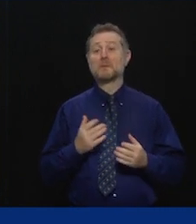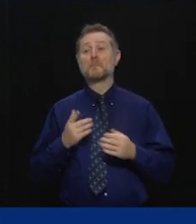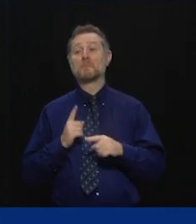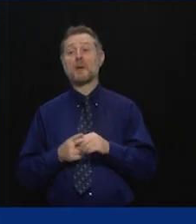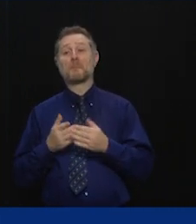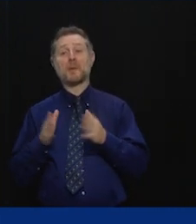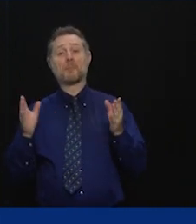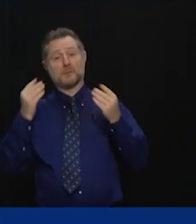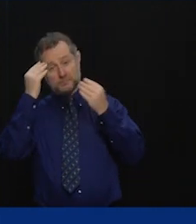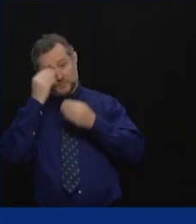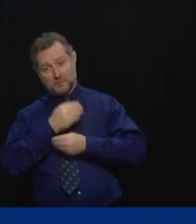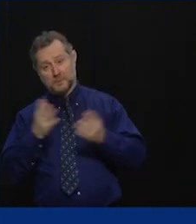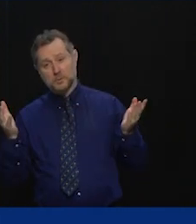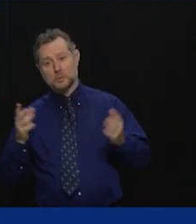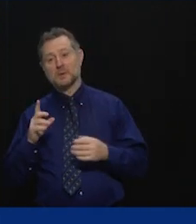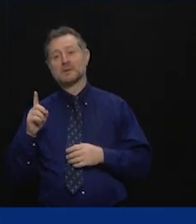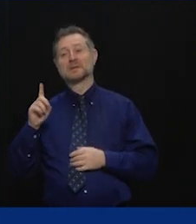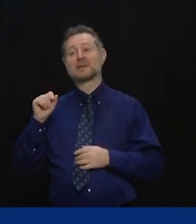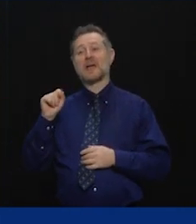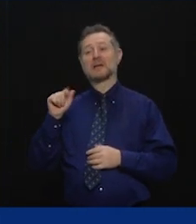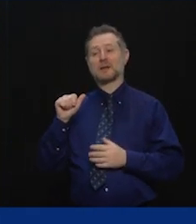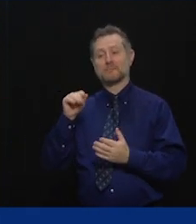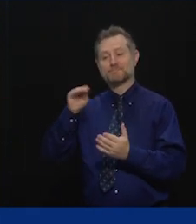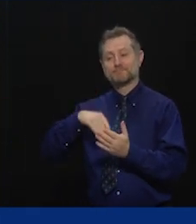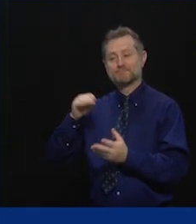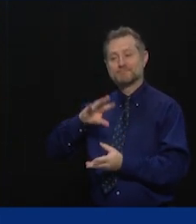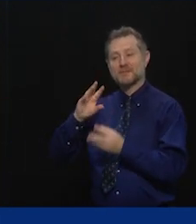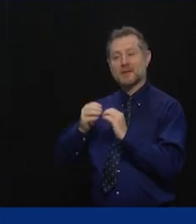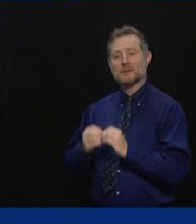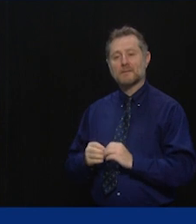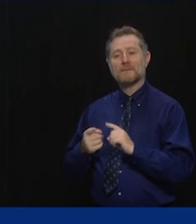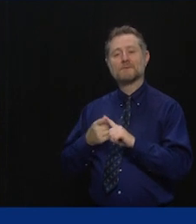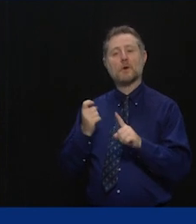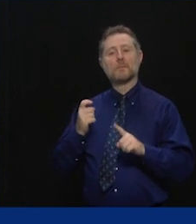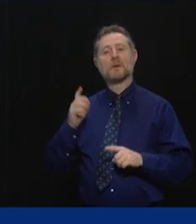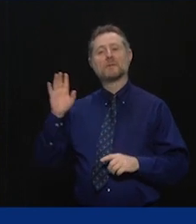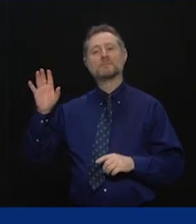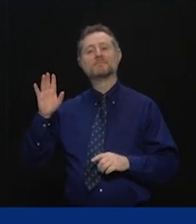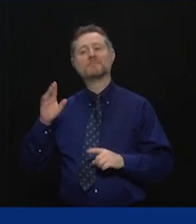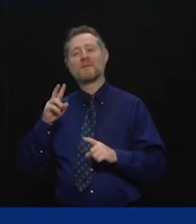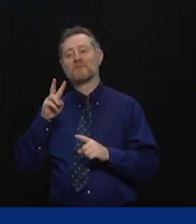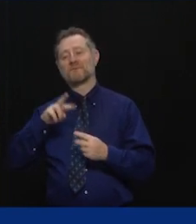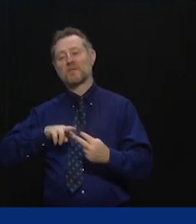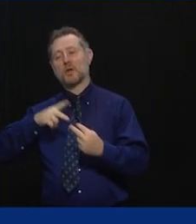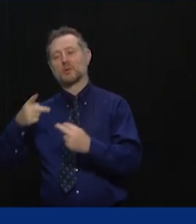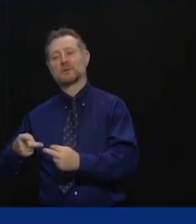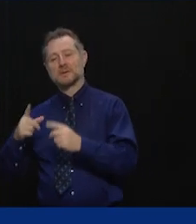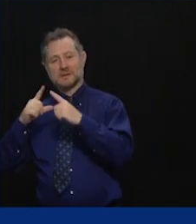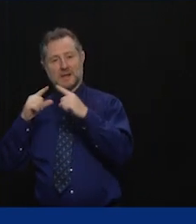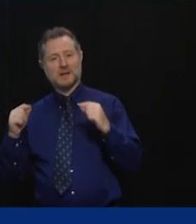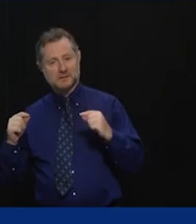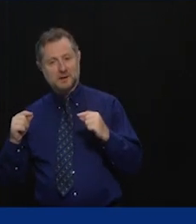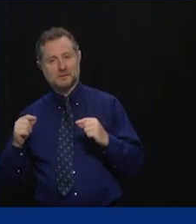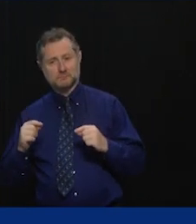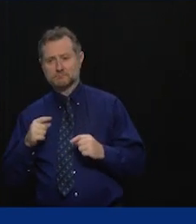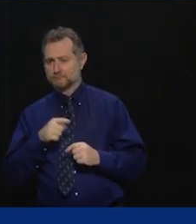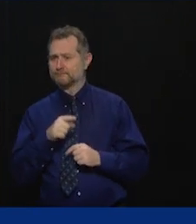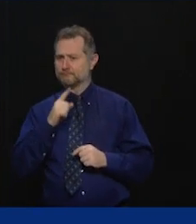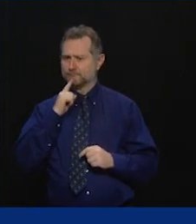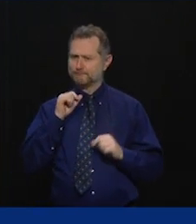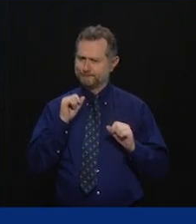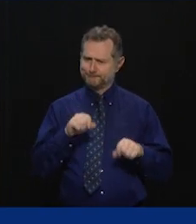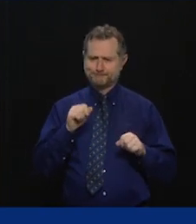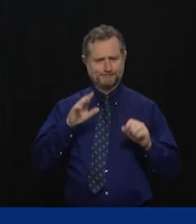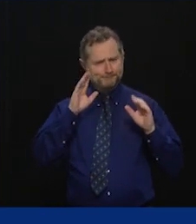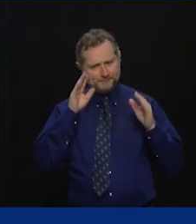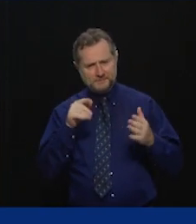data source available to give out the variant information, 2 new microsites to expand our data and to focus on breakthroughs.